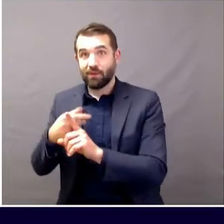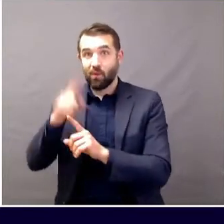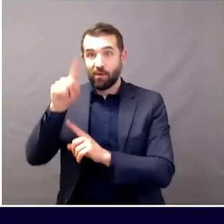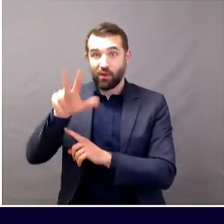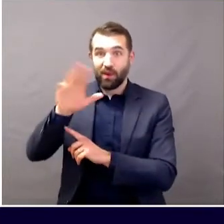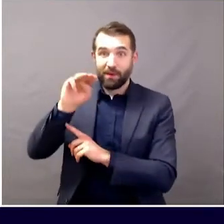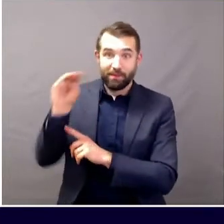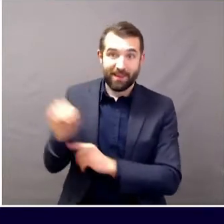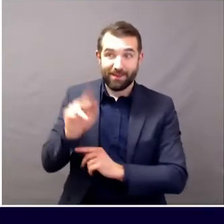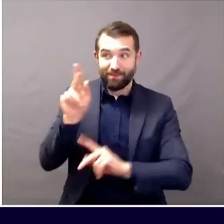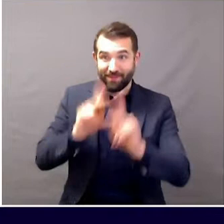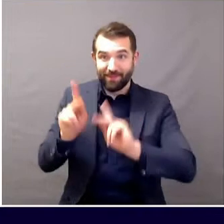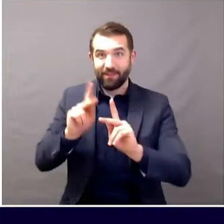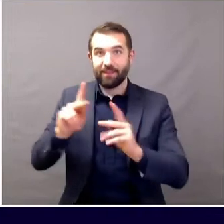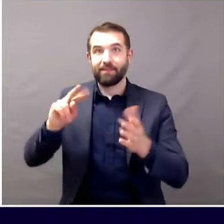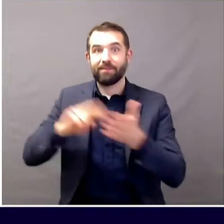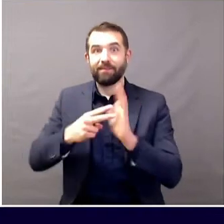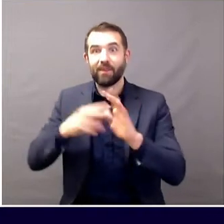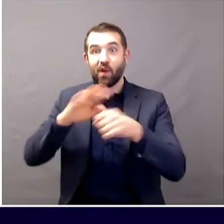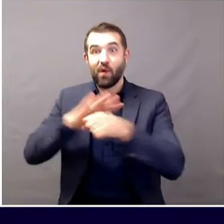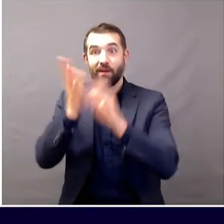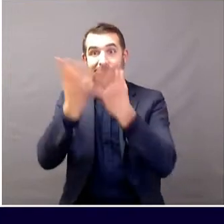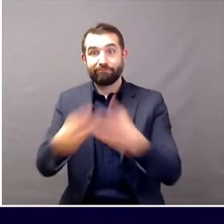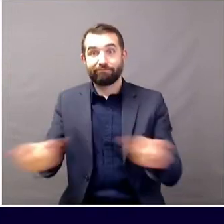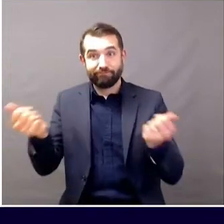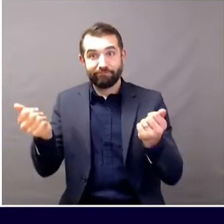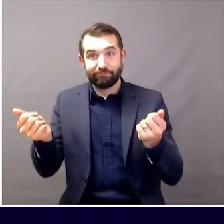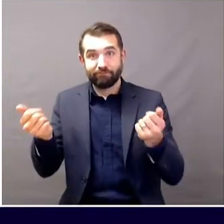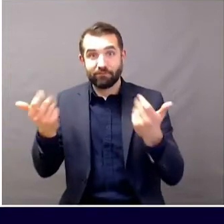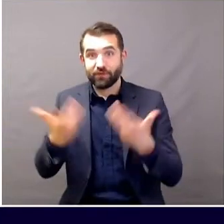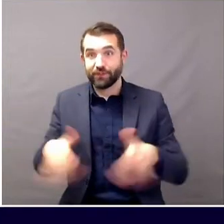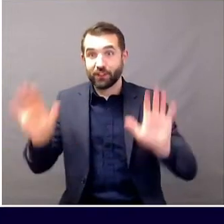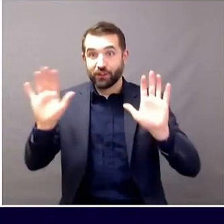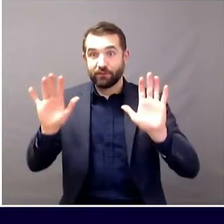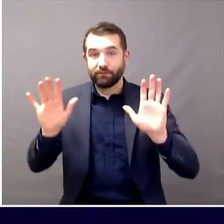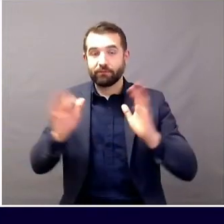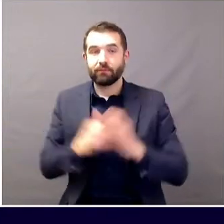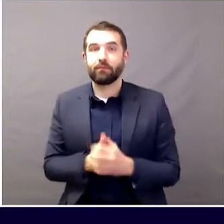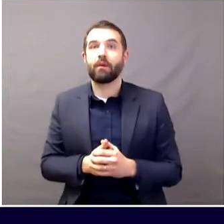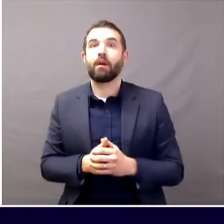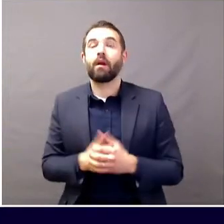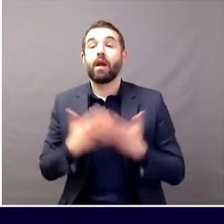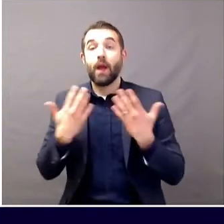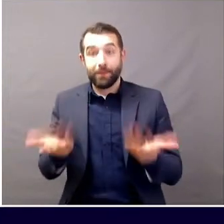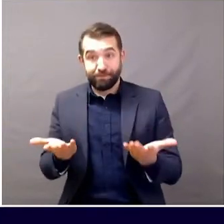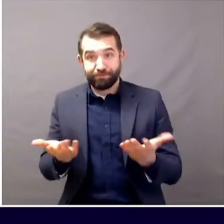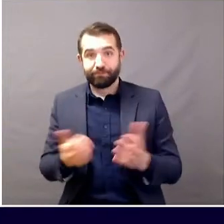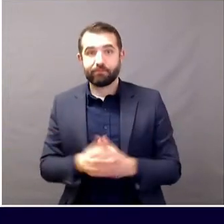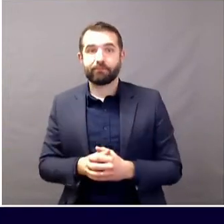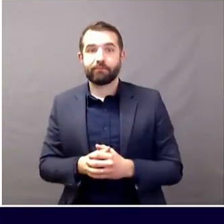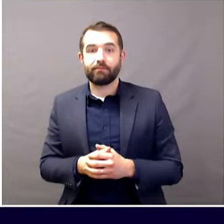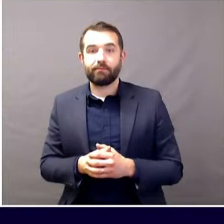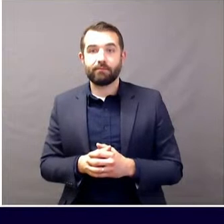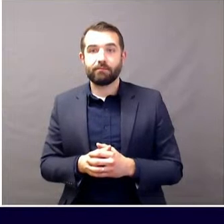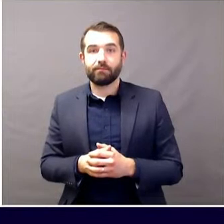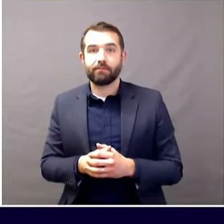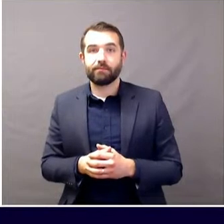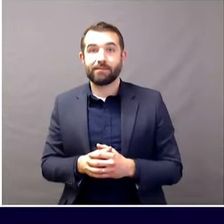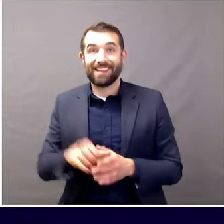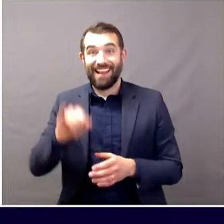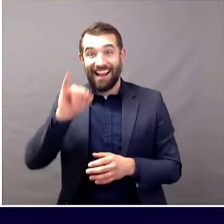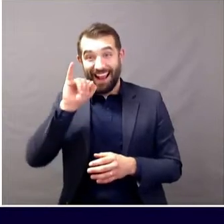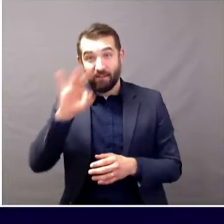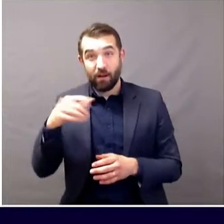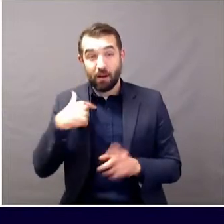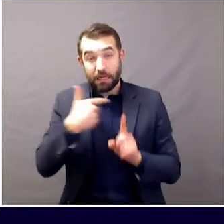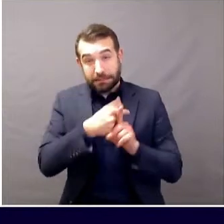Well, I think what large, massive scale vaccine will do, will be to help us get back on the path